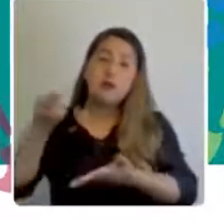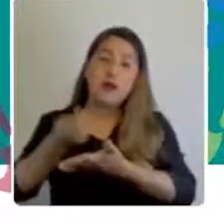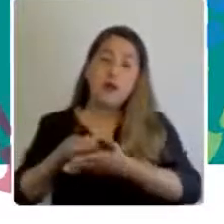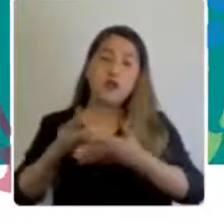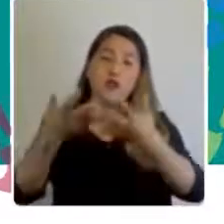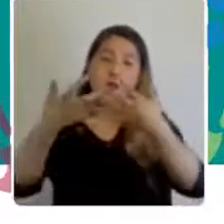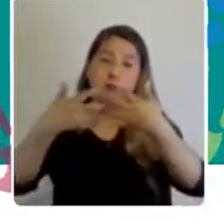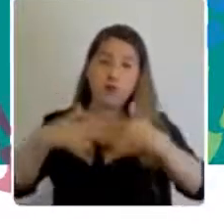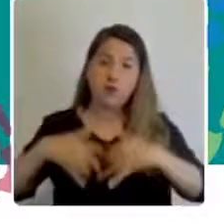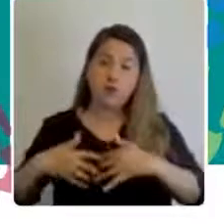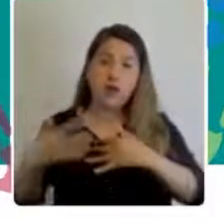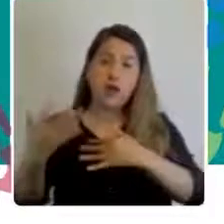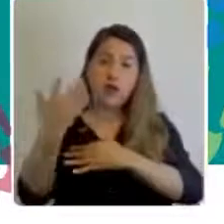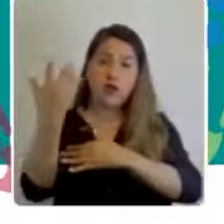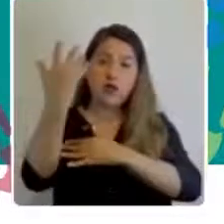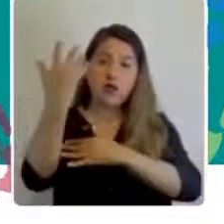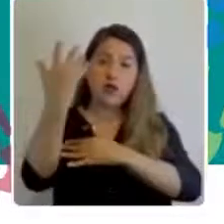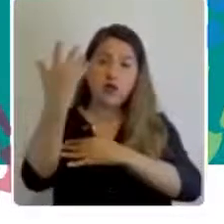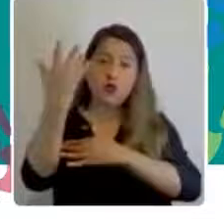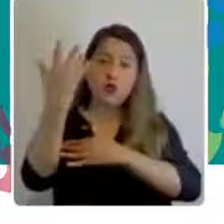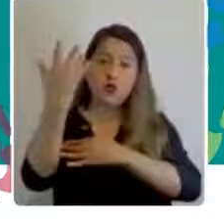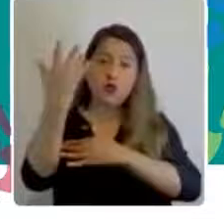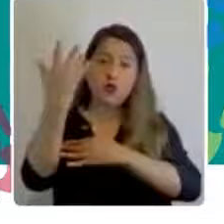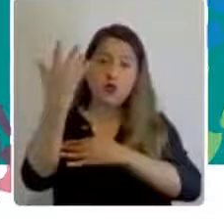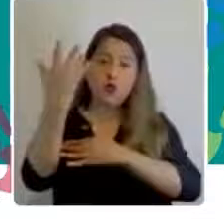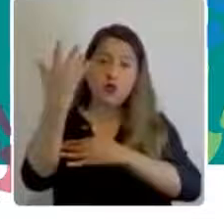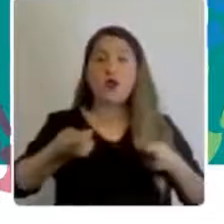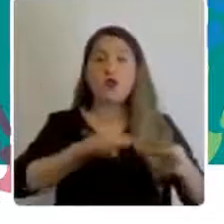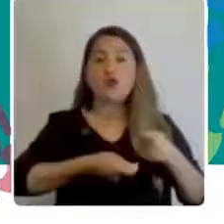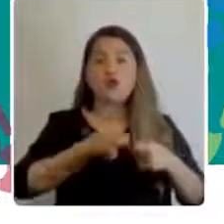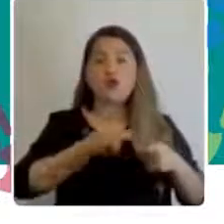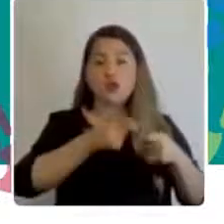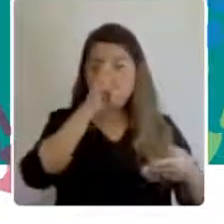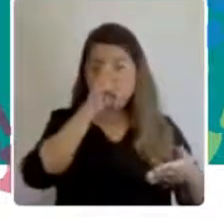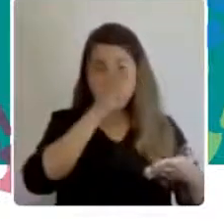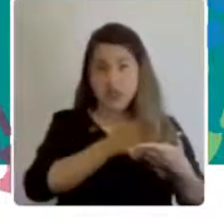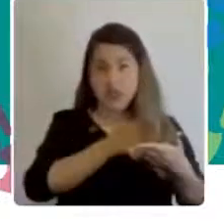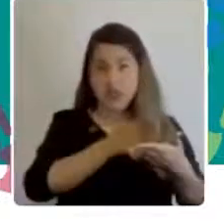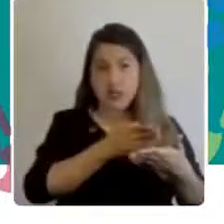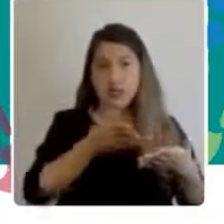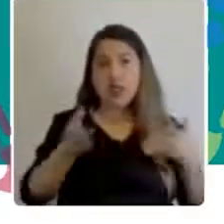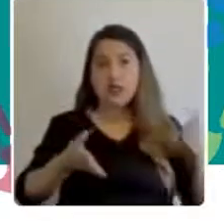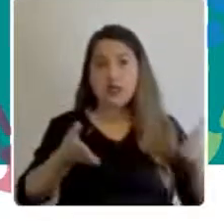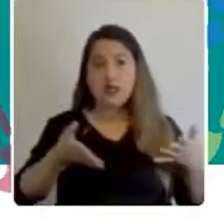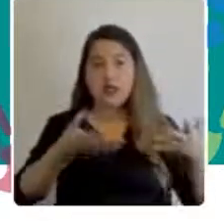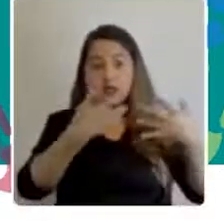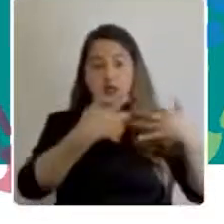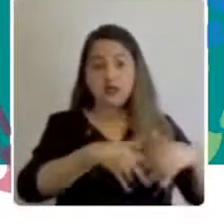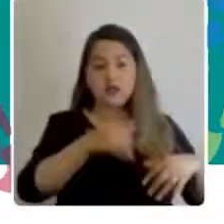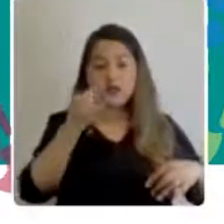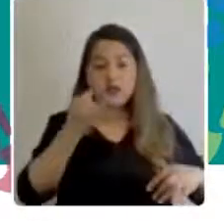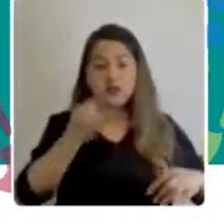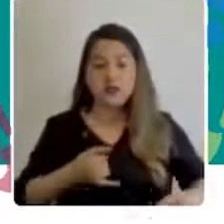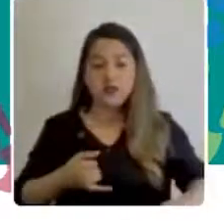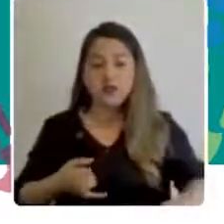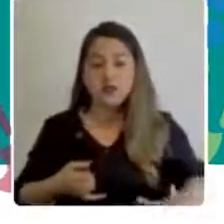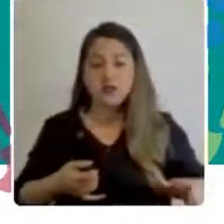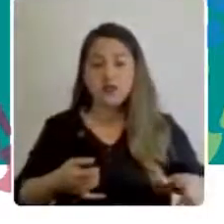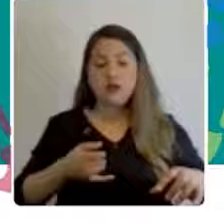patient and the industry. This goes always through the Italian Drug Agency. Yeah.